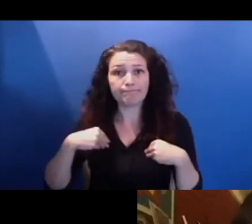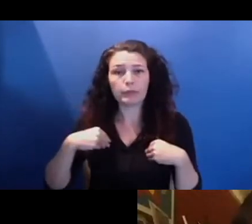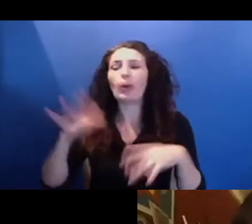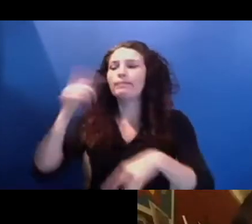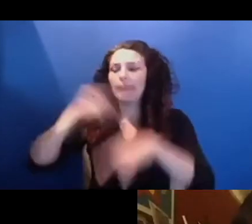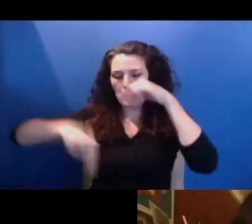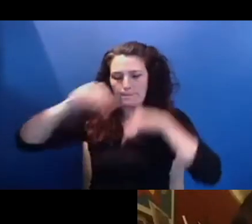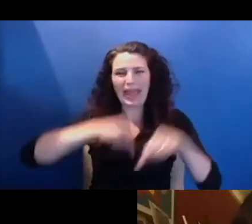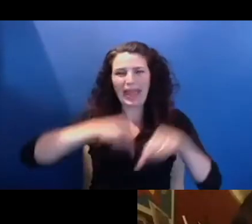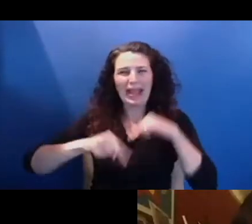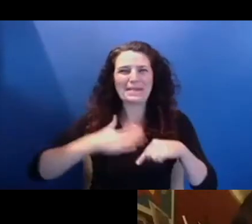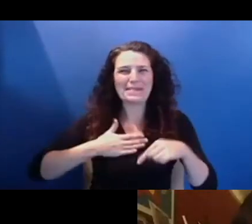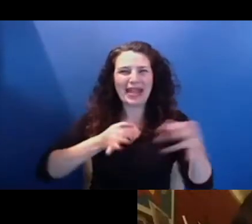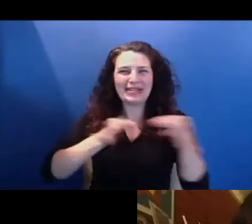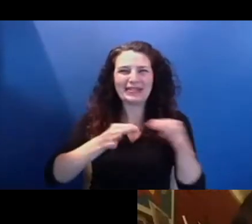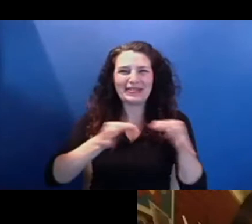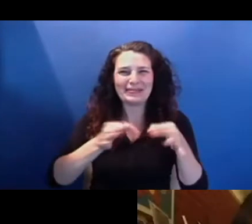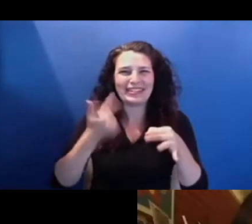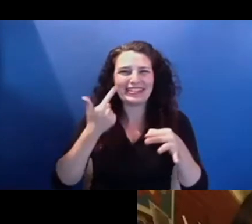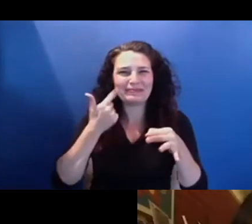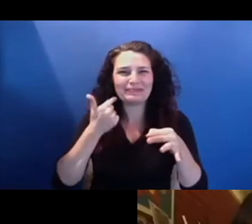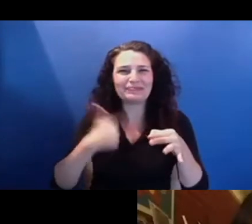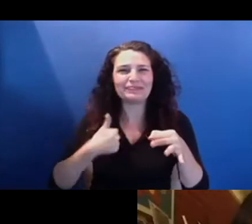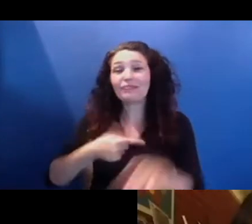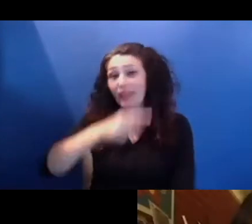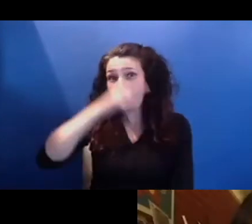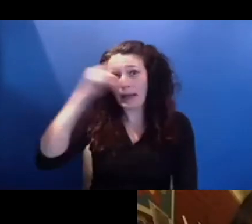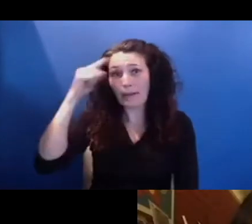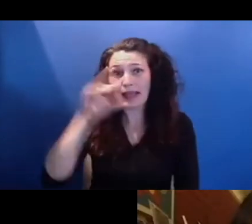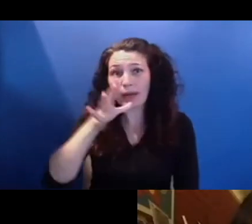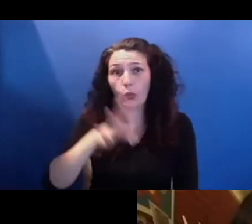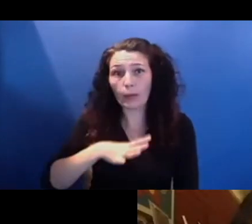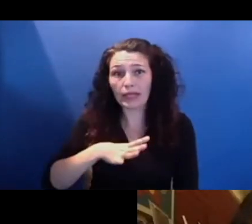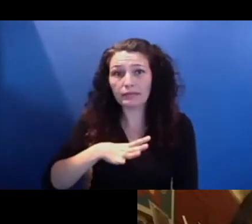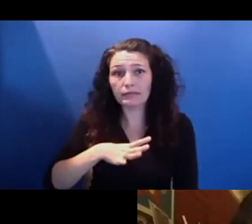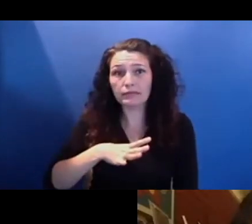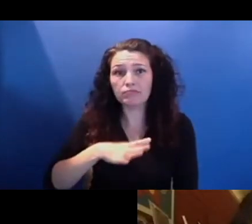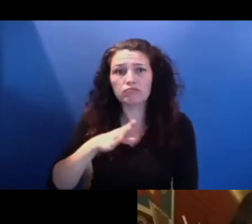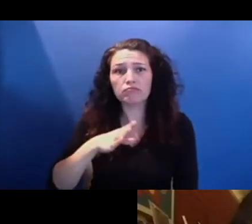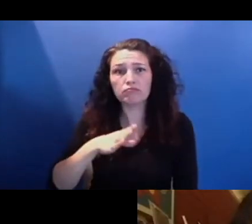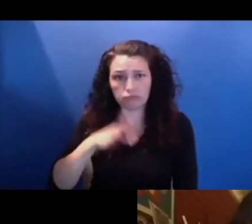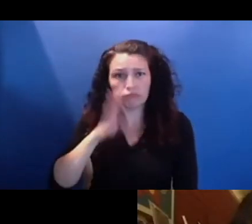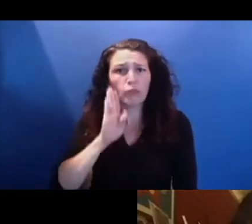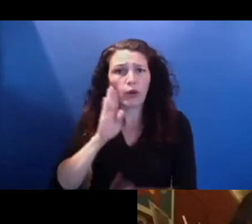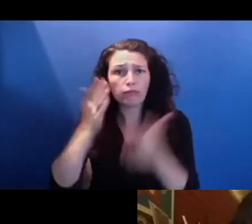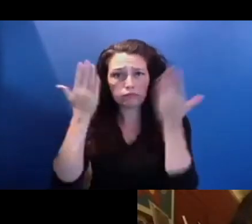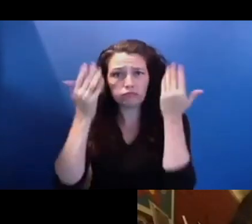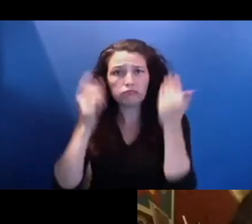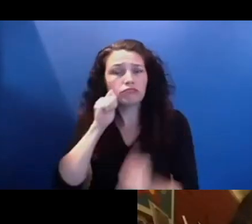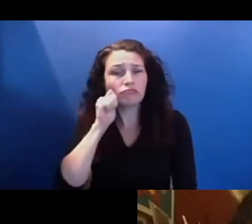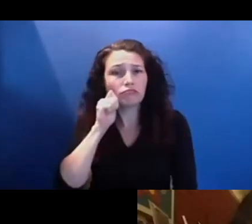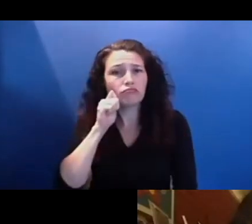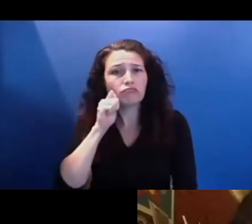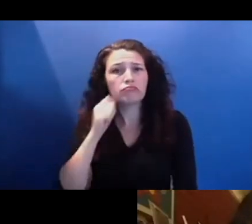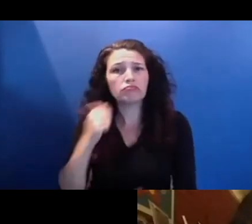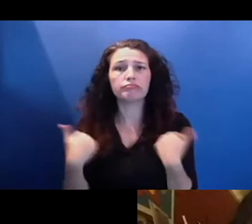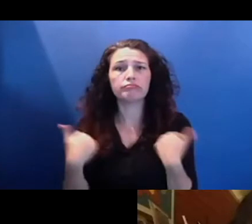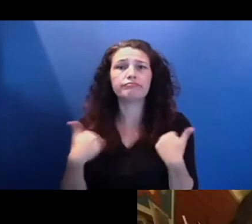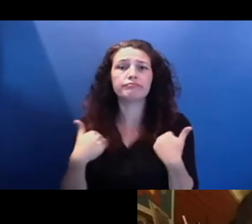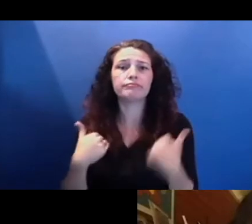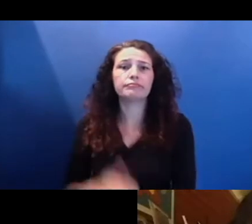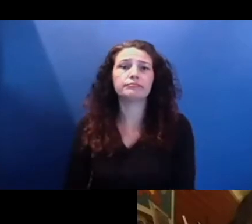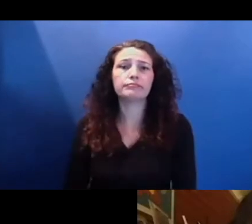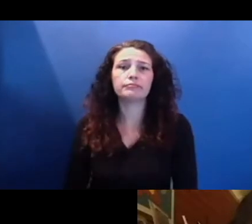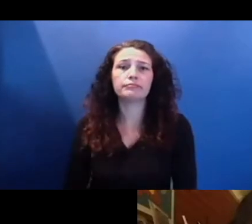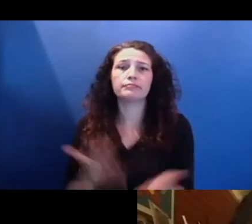give my description. I'm a Black woman, brown complexion, medium length hair. I'm wearing a royal